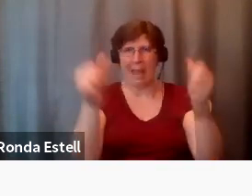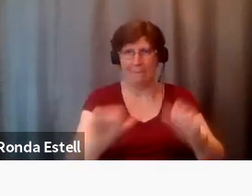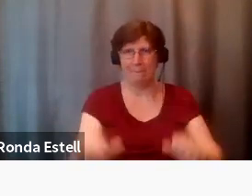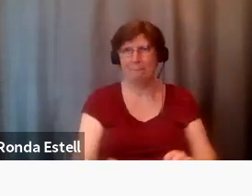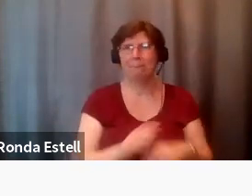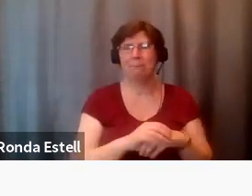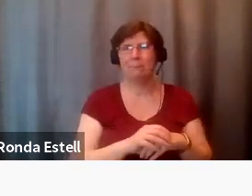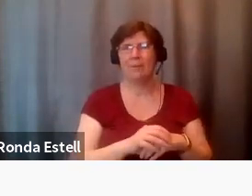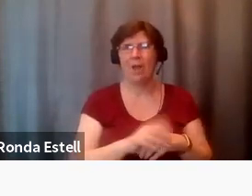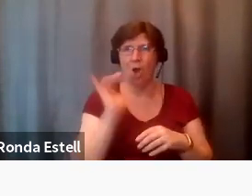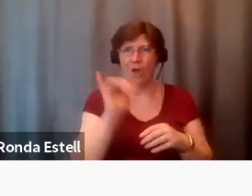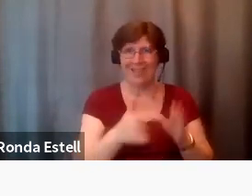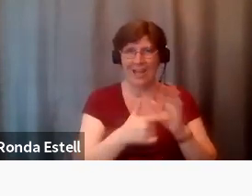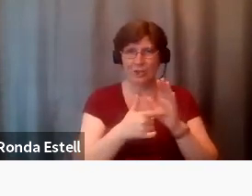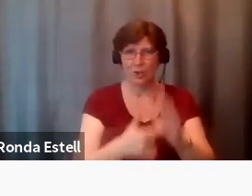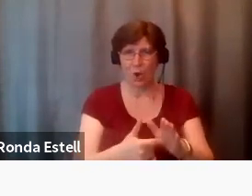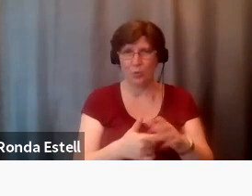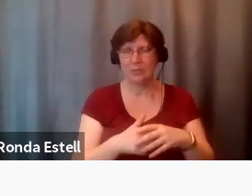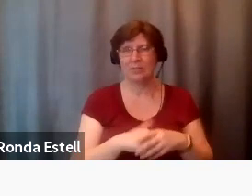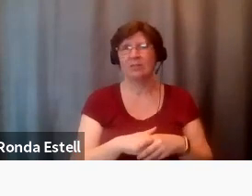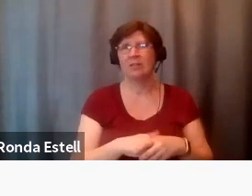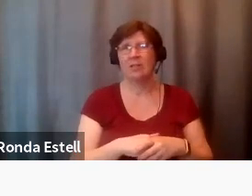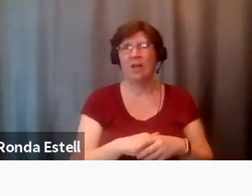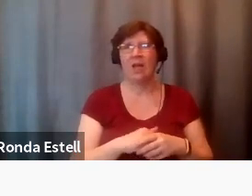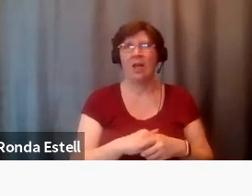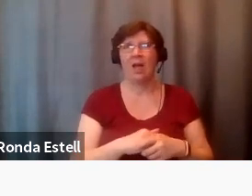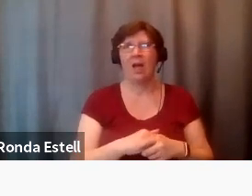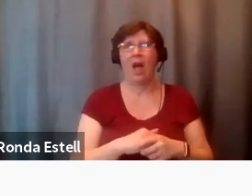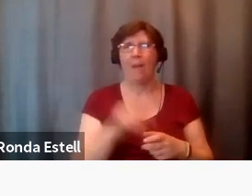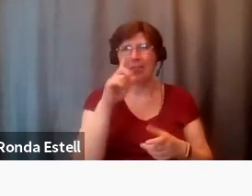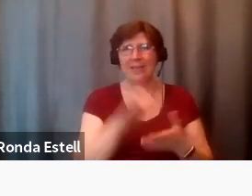it shows, because I believe,